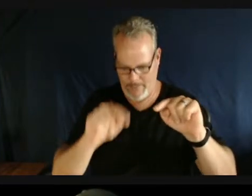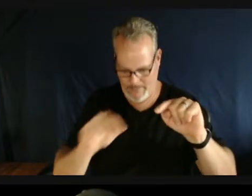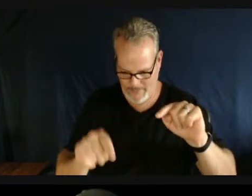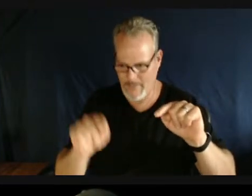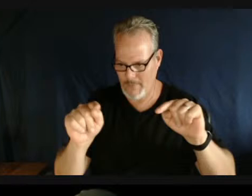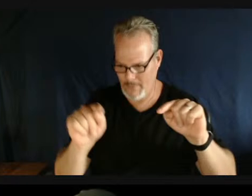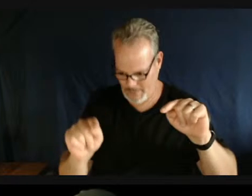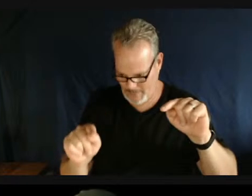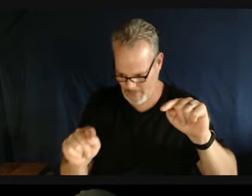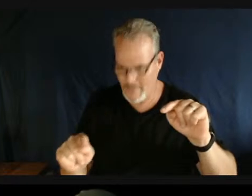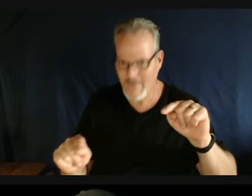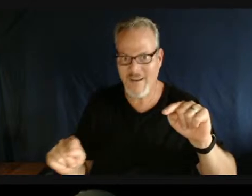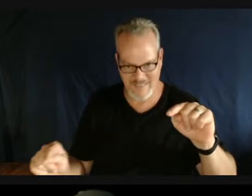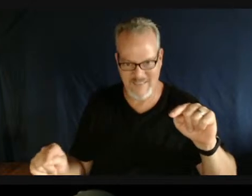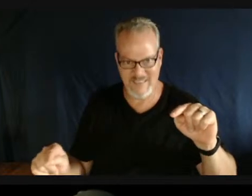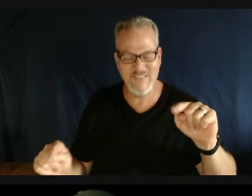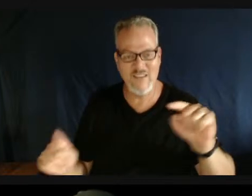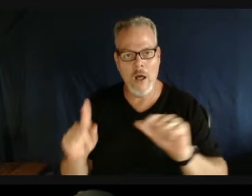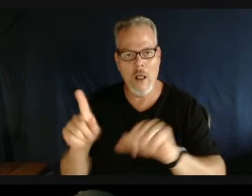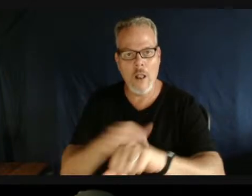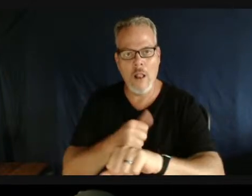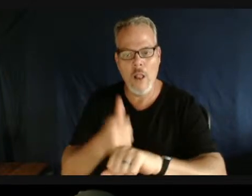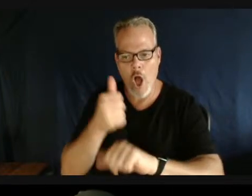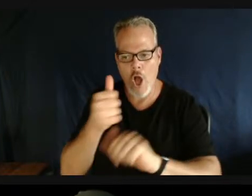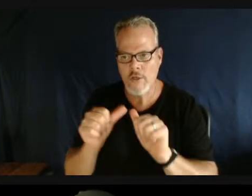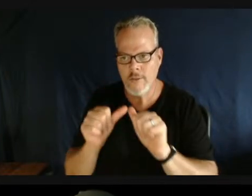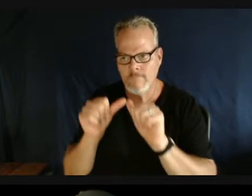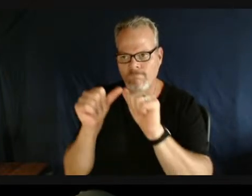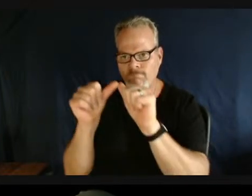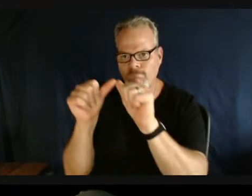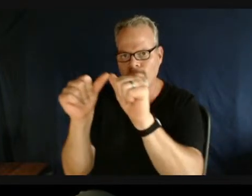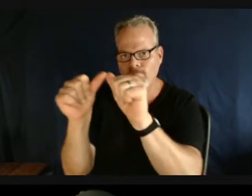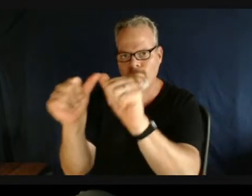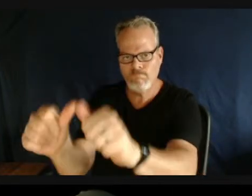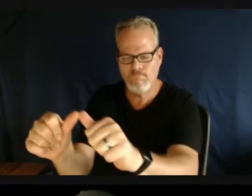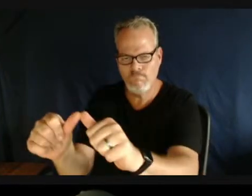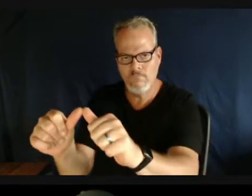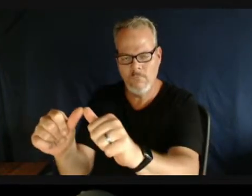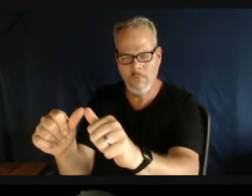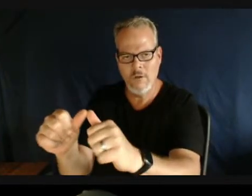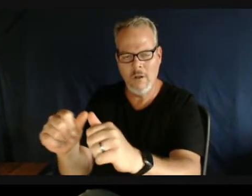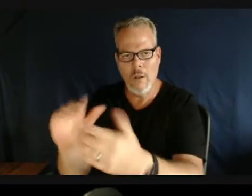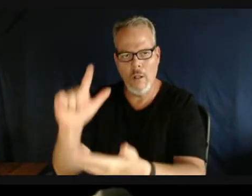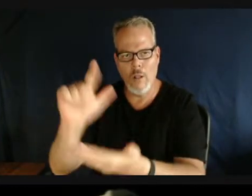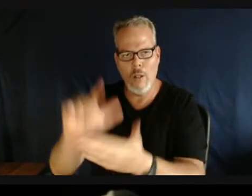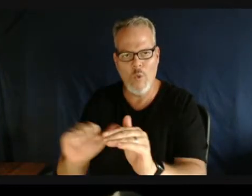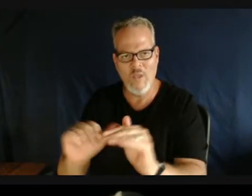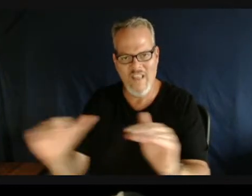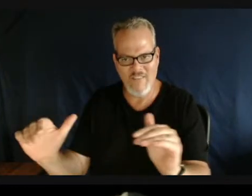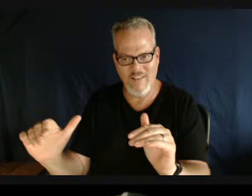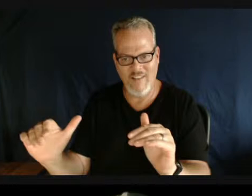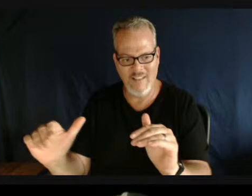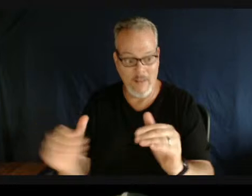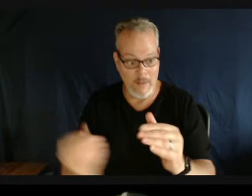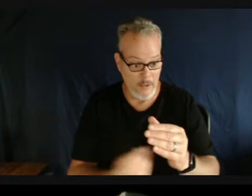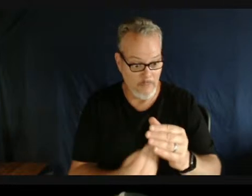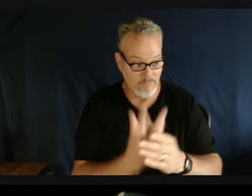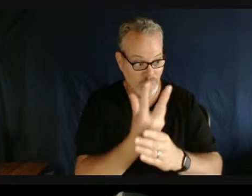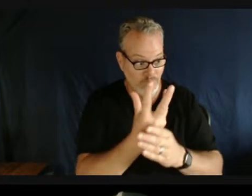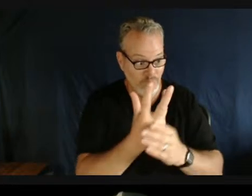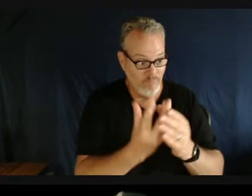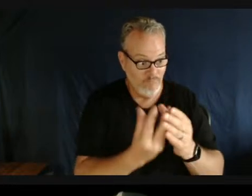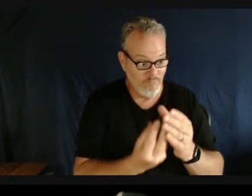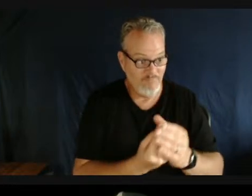this longer period of onset of low level and then a fountain coming later. And over time at